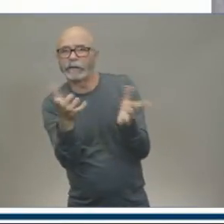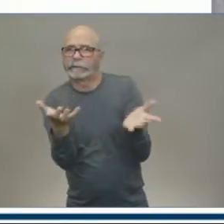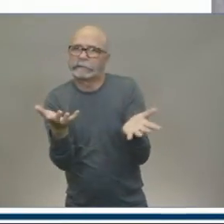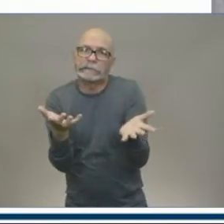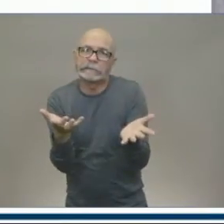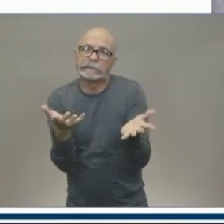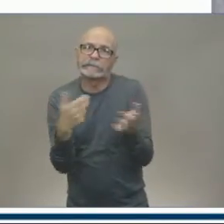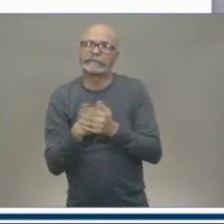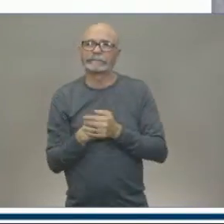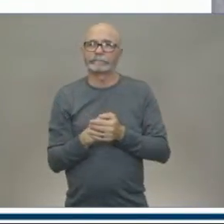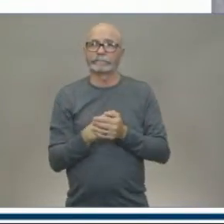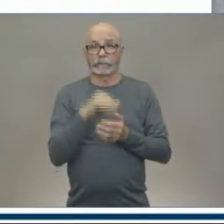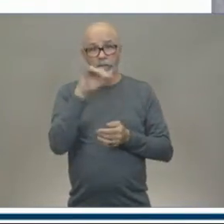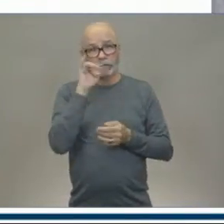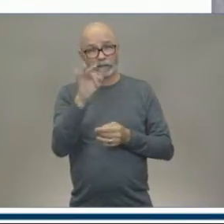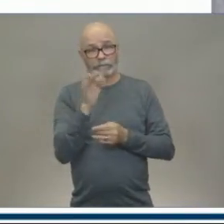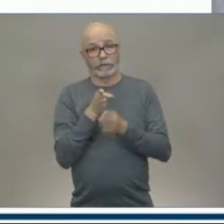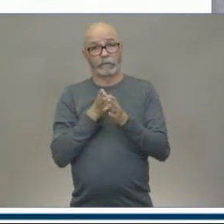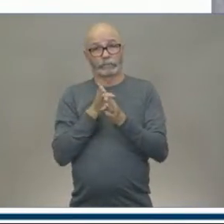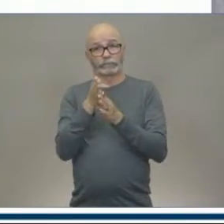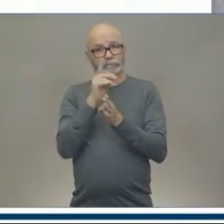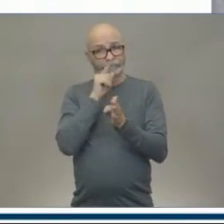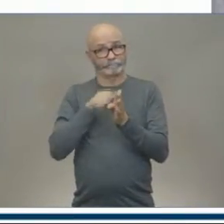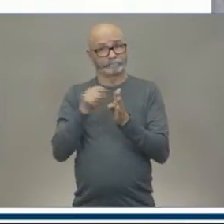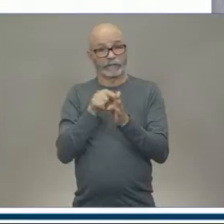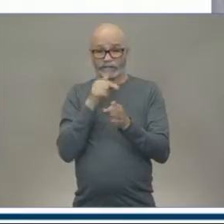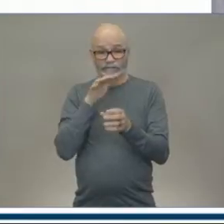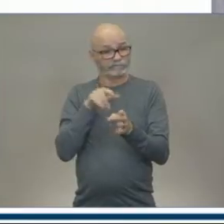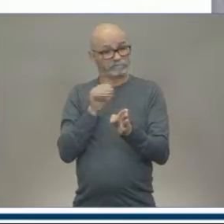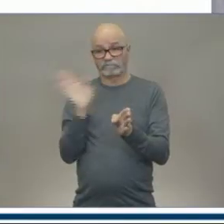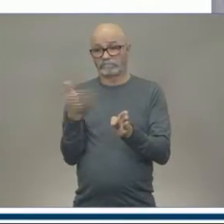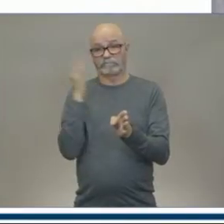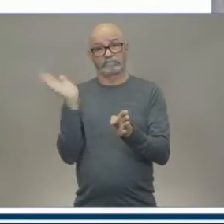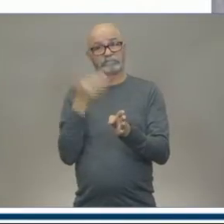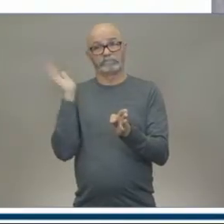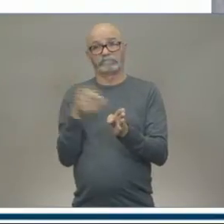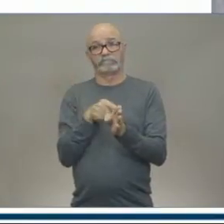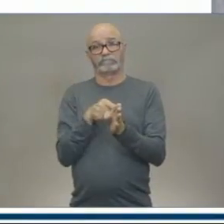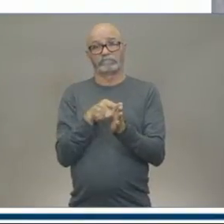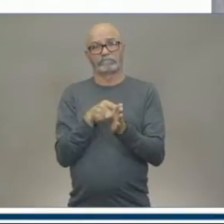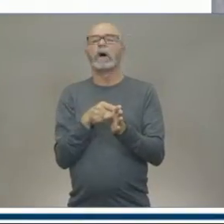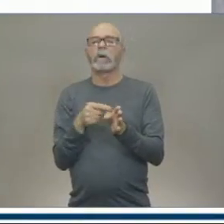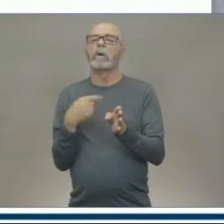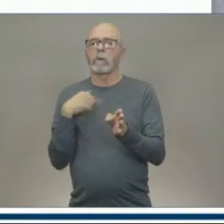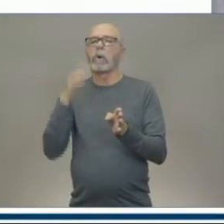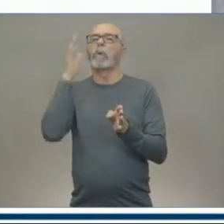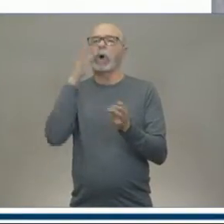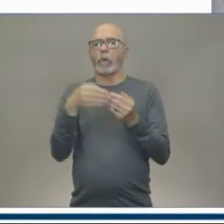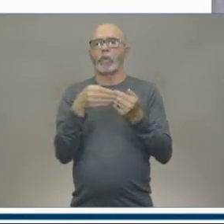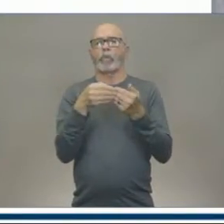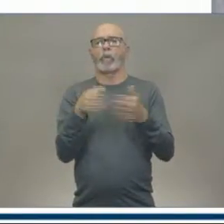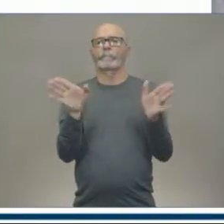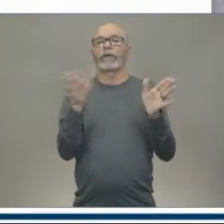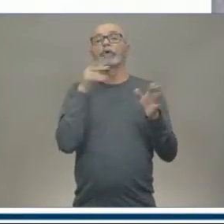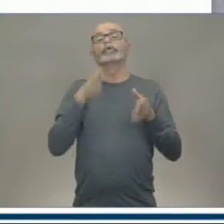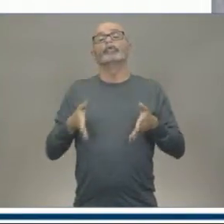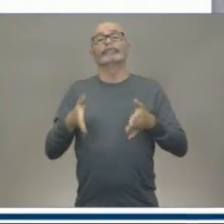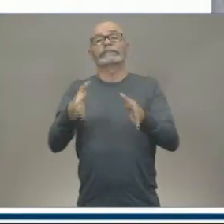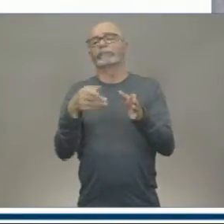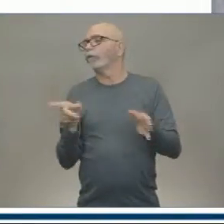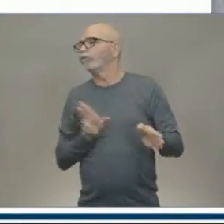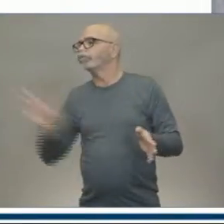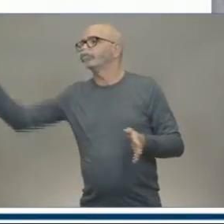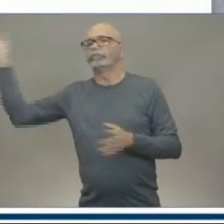that border inspection is not required in the coming months, of course, we would open up that street sooner rather than later.